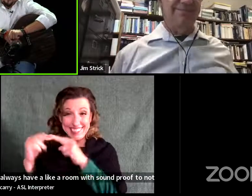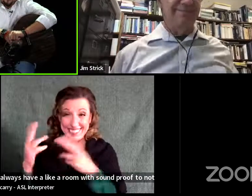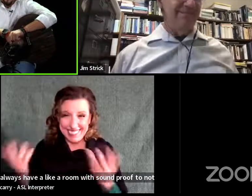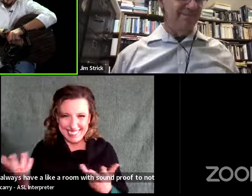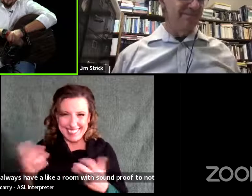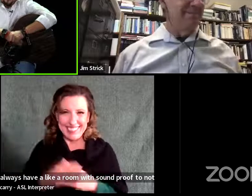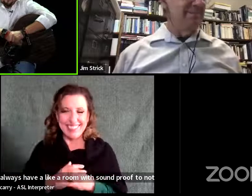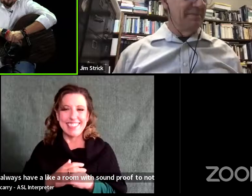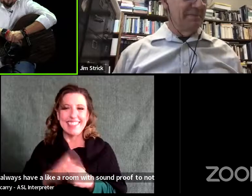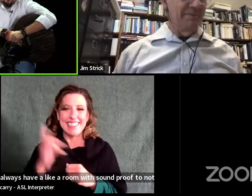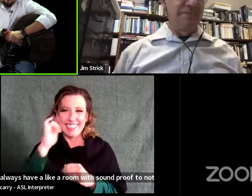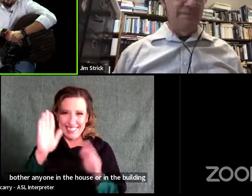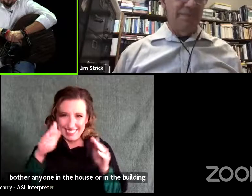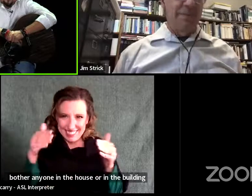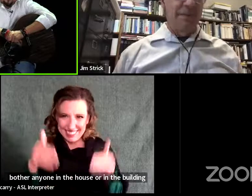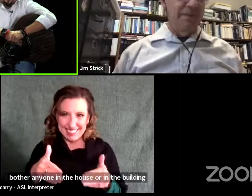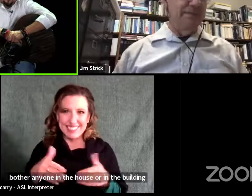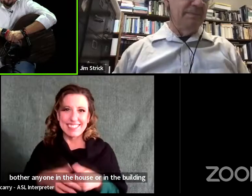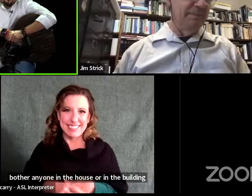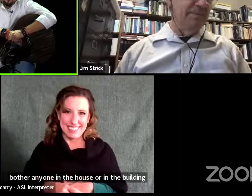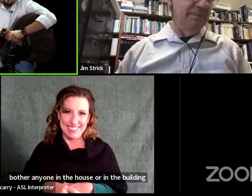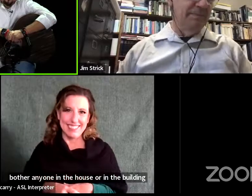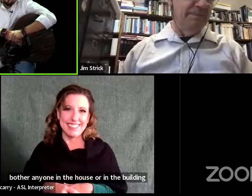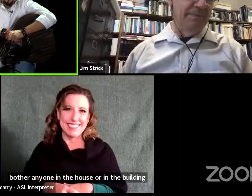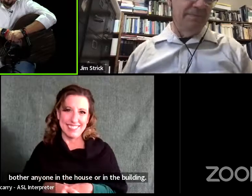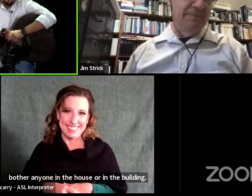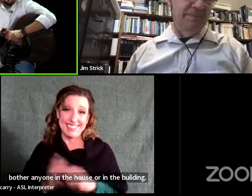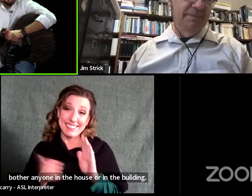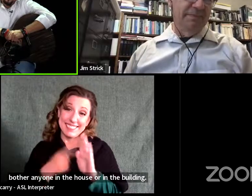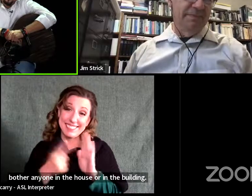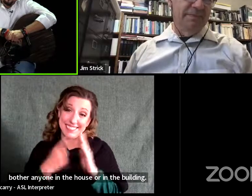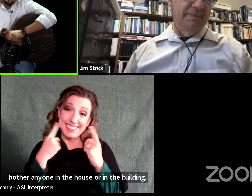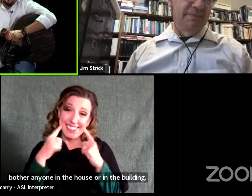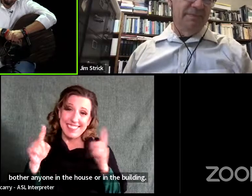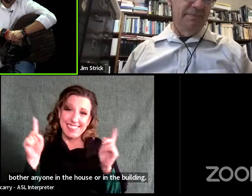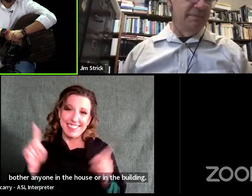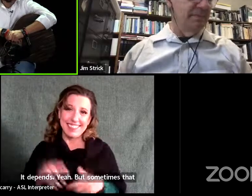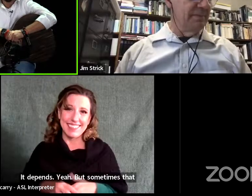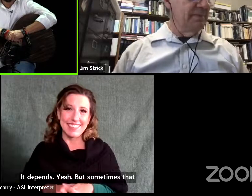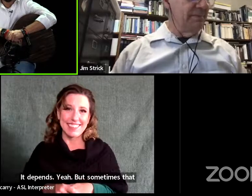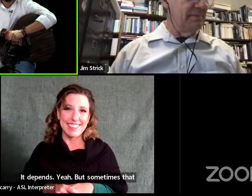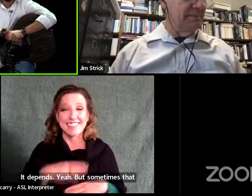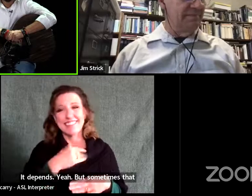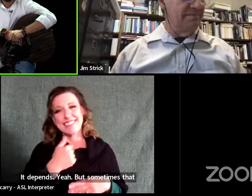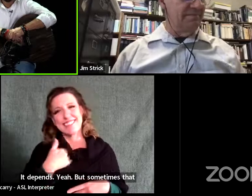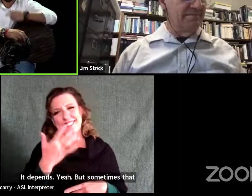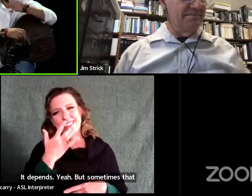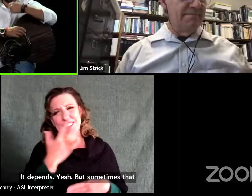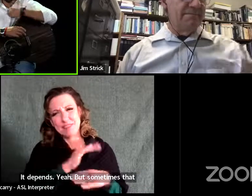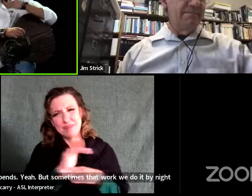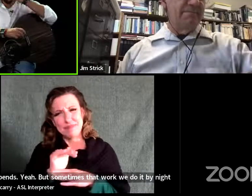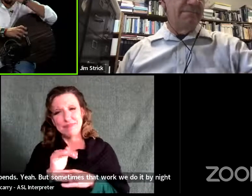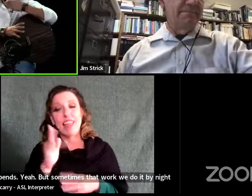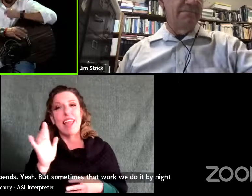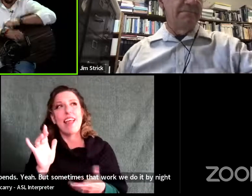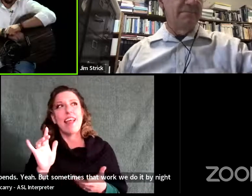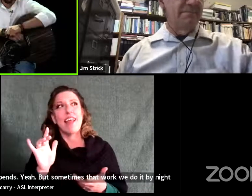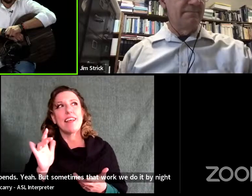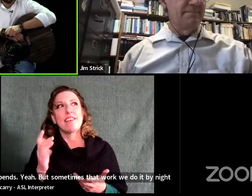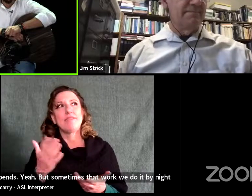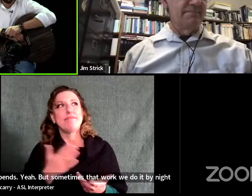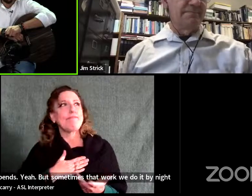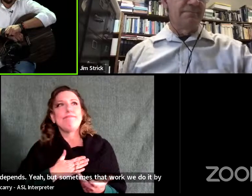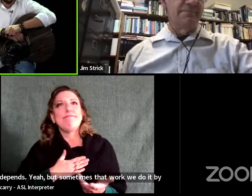depends. Yeah, but sometimes that work, we do it by night because it's where, I don't know